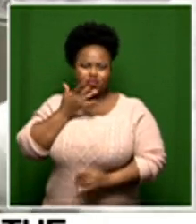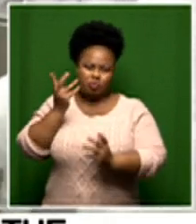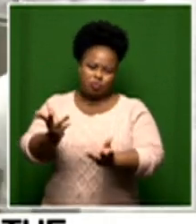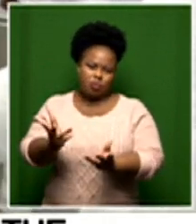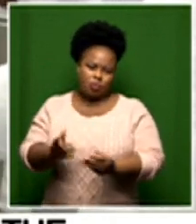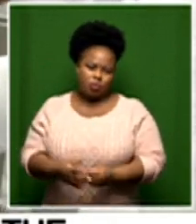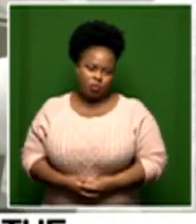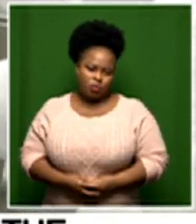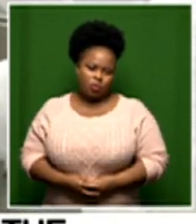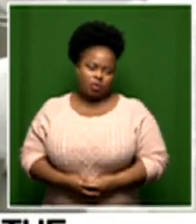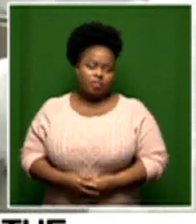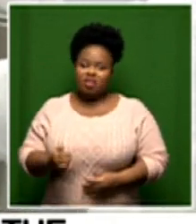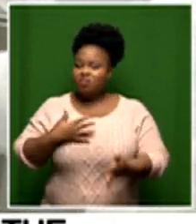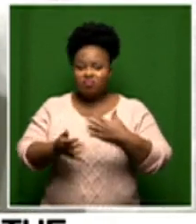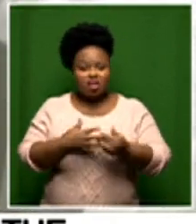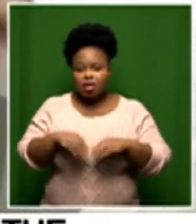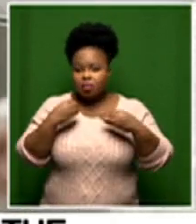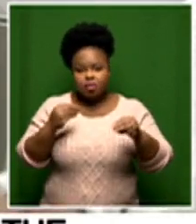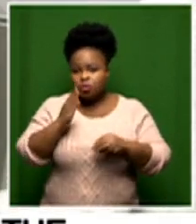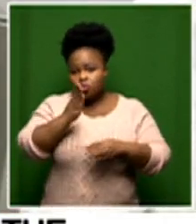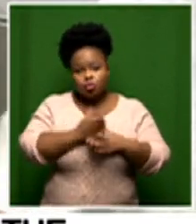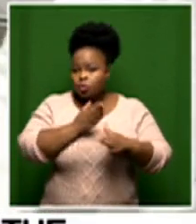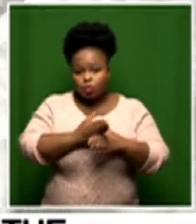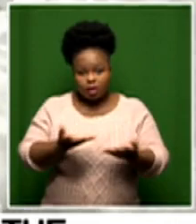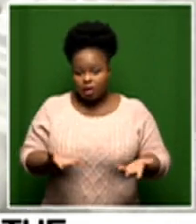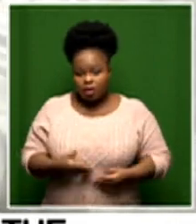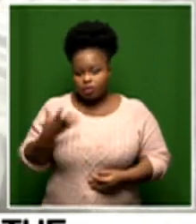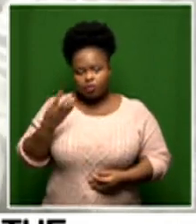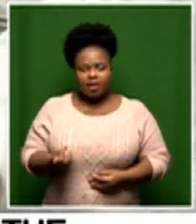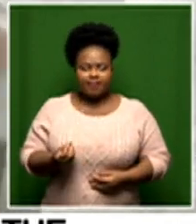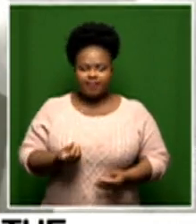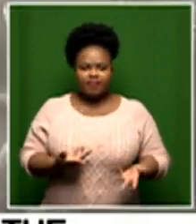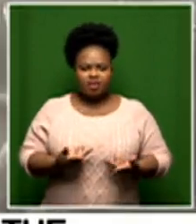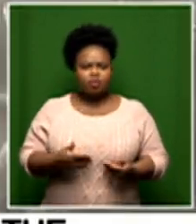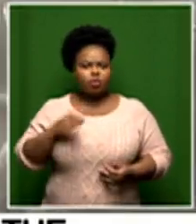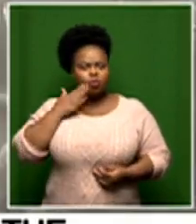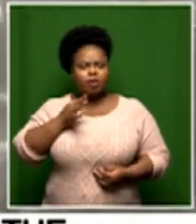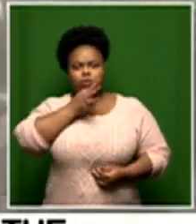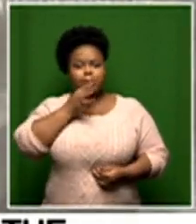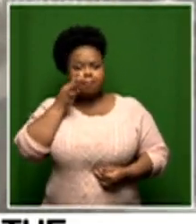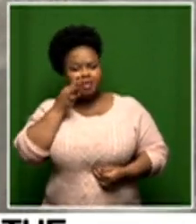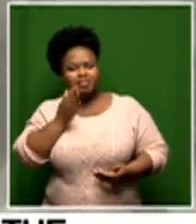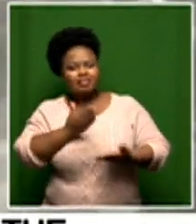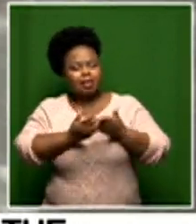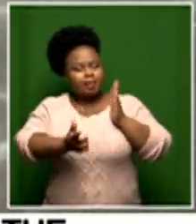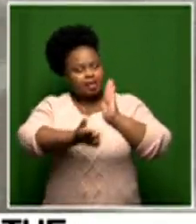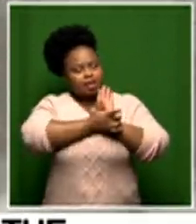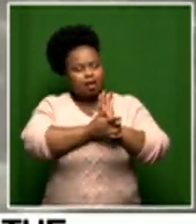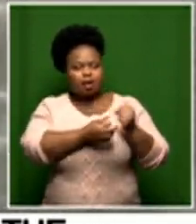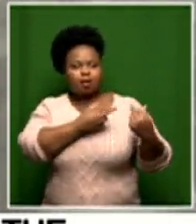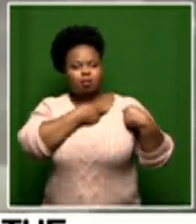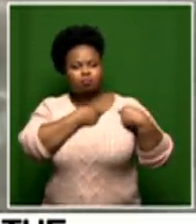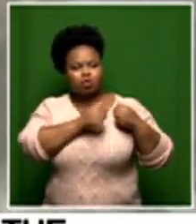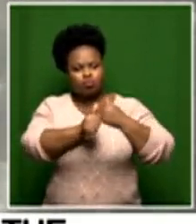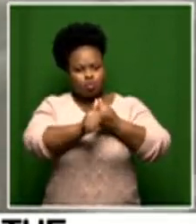confidential. In any business where you work, you actually have, in a confidential transaction, there are legal obligations which